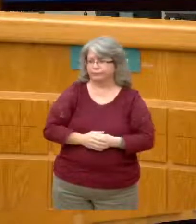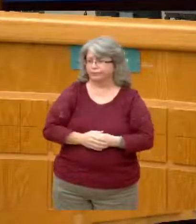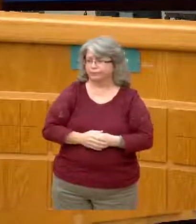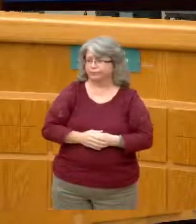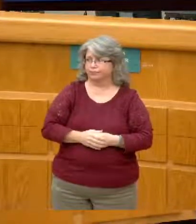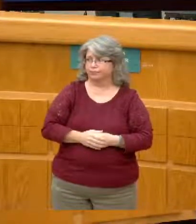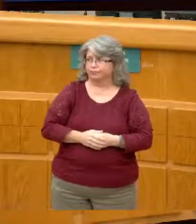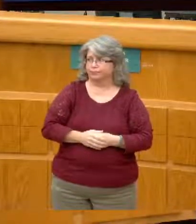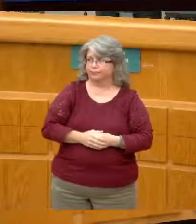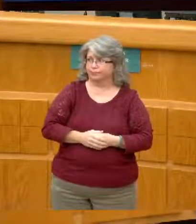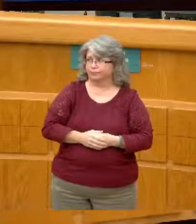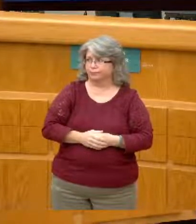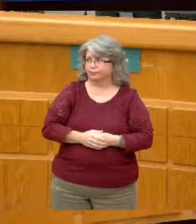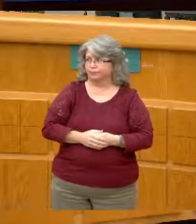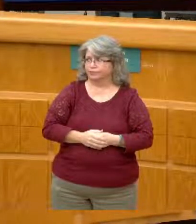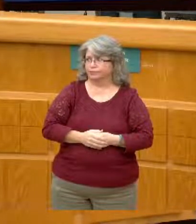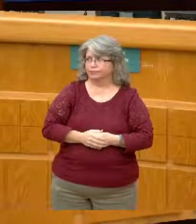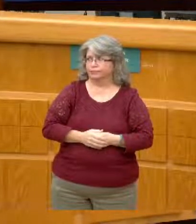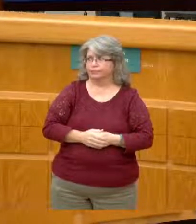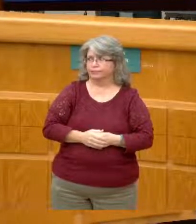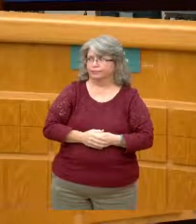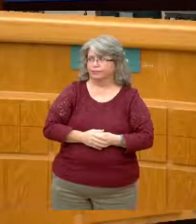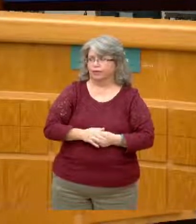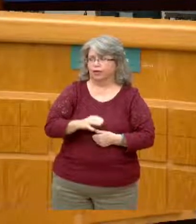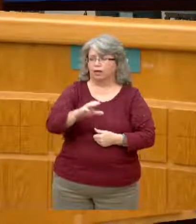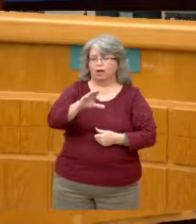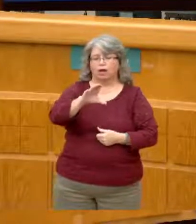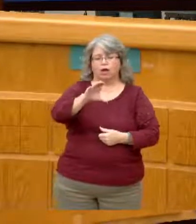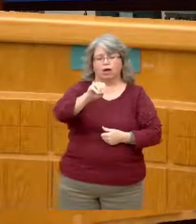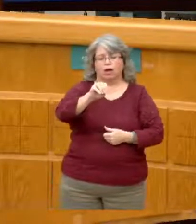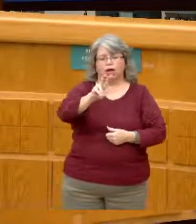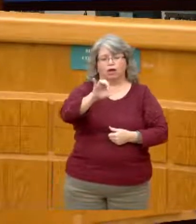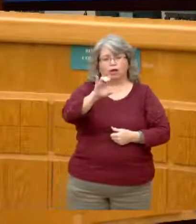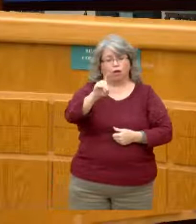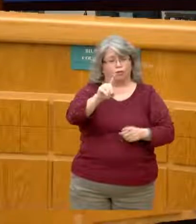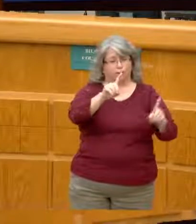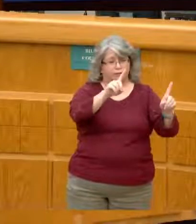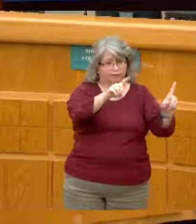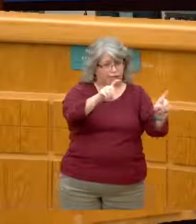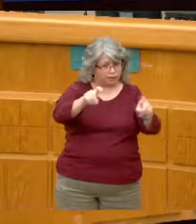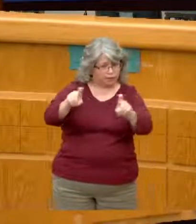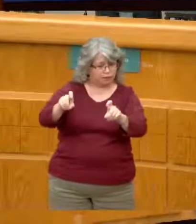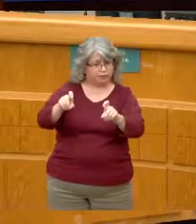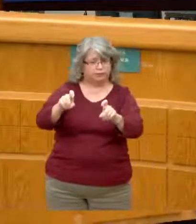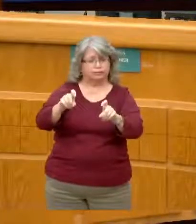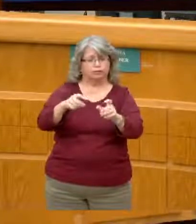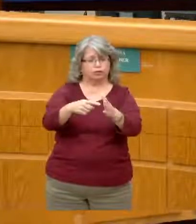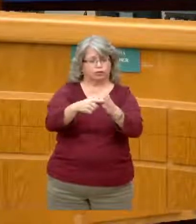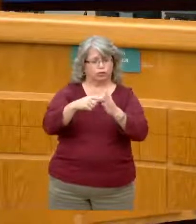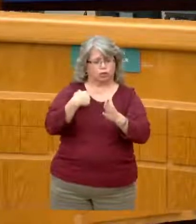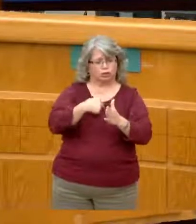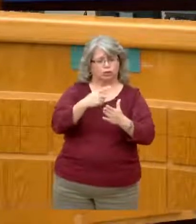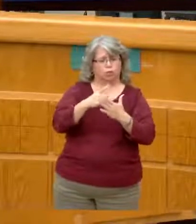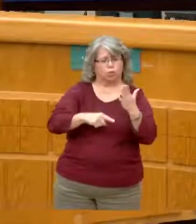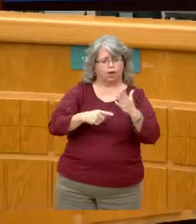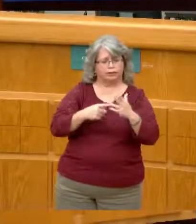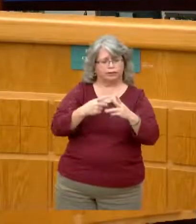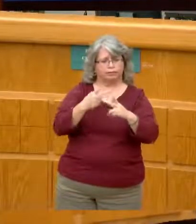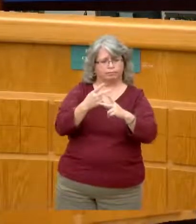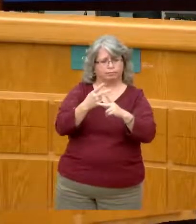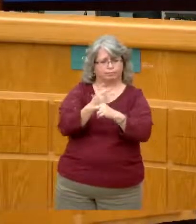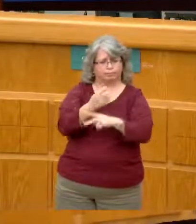please. Our COVID testing that's being conducted is giving us a positivity rate so that we can kind of gauge what's happening in the